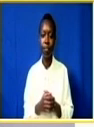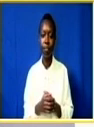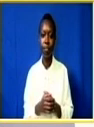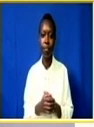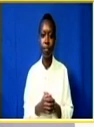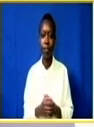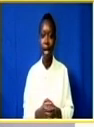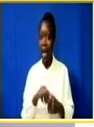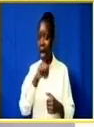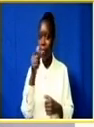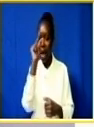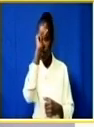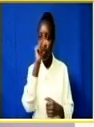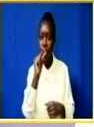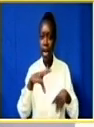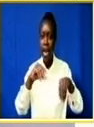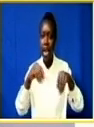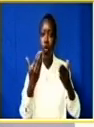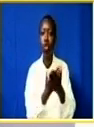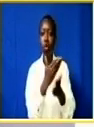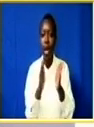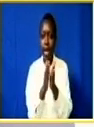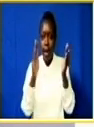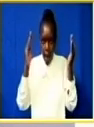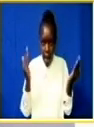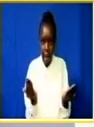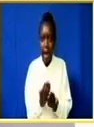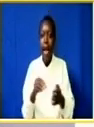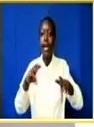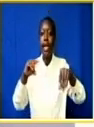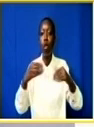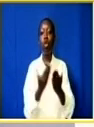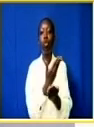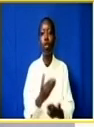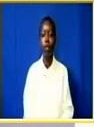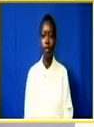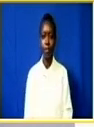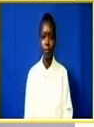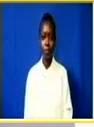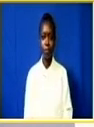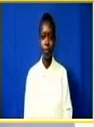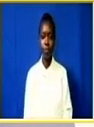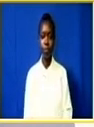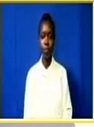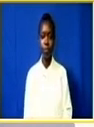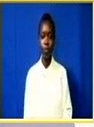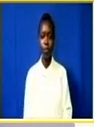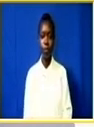Real erosion and gully erosion. Mm-hmm. Real erosion. And gully